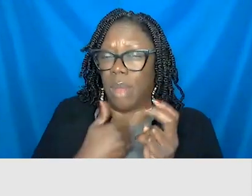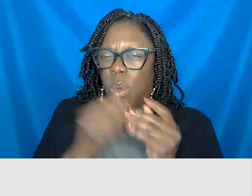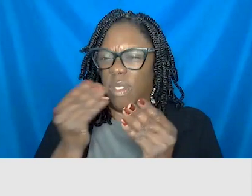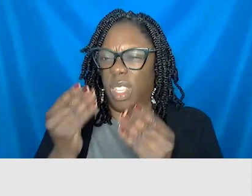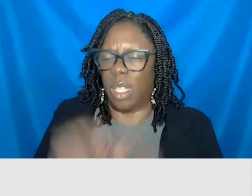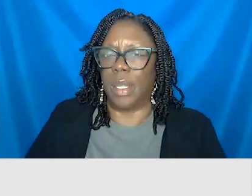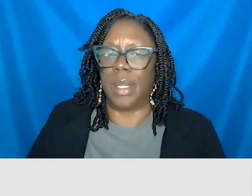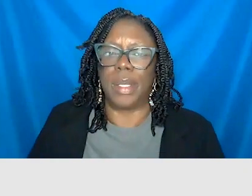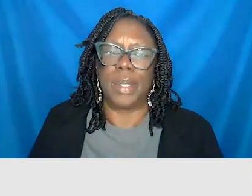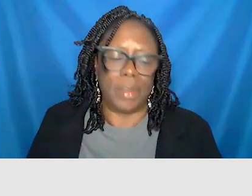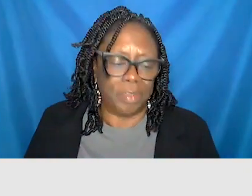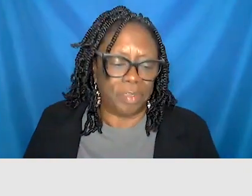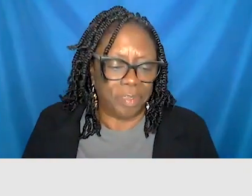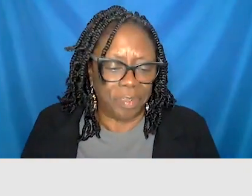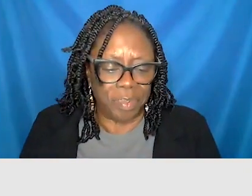So you just-